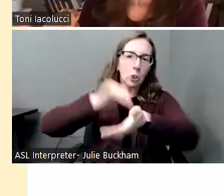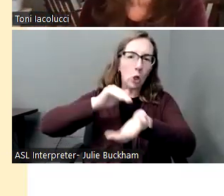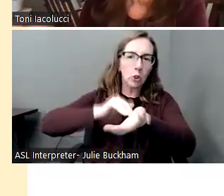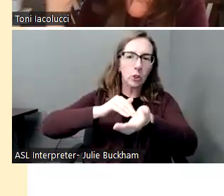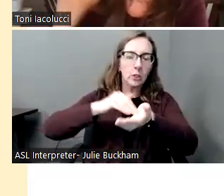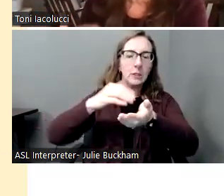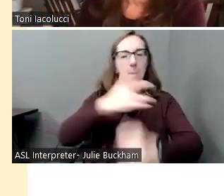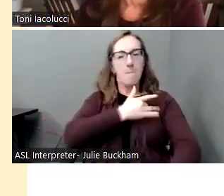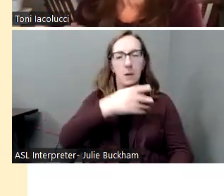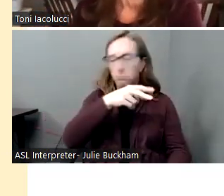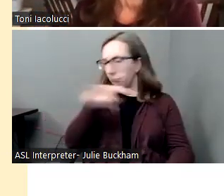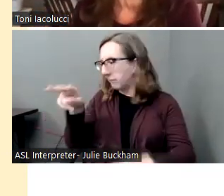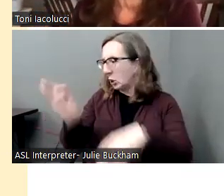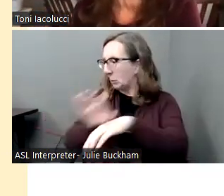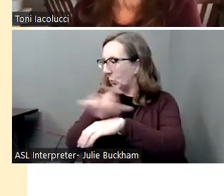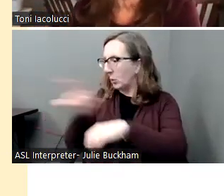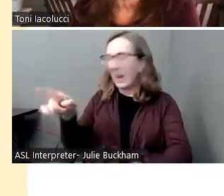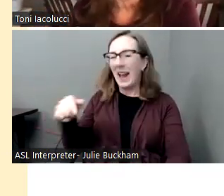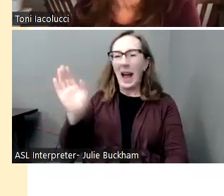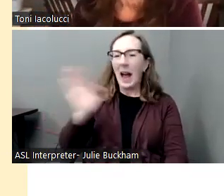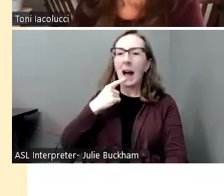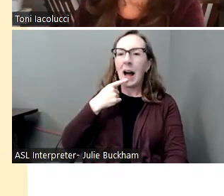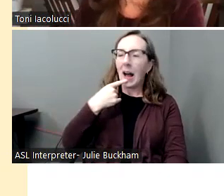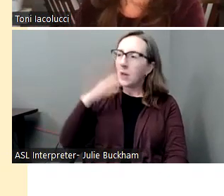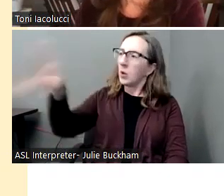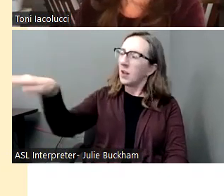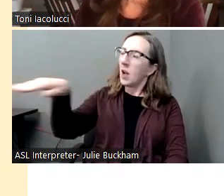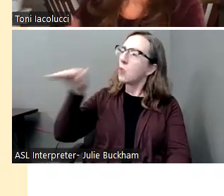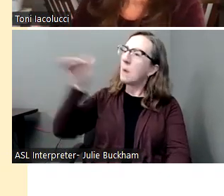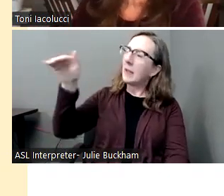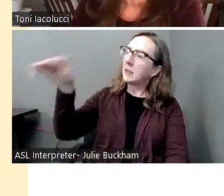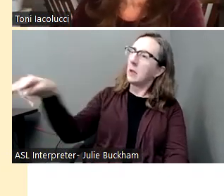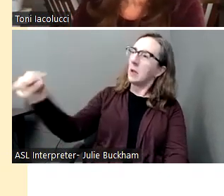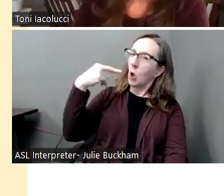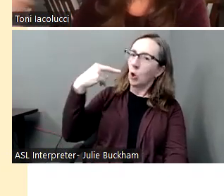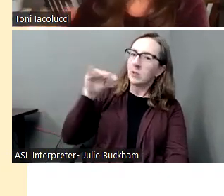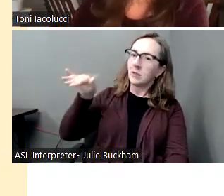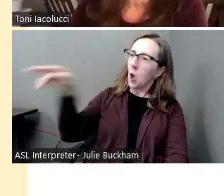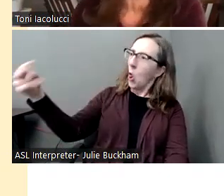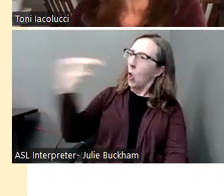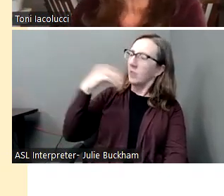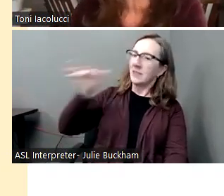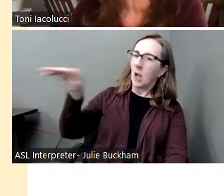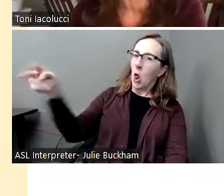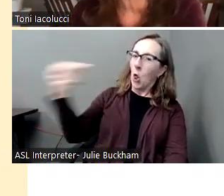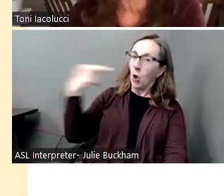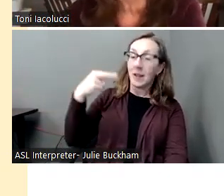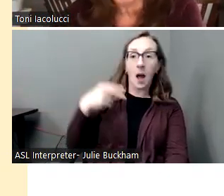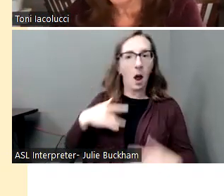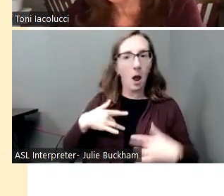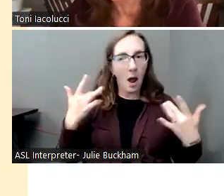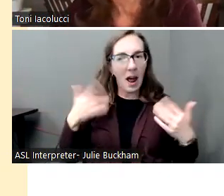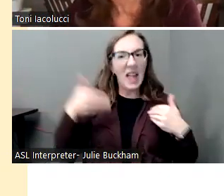reminding him to turn around and look at me when he spoke to me. And I was quite elated. The next week I came back and he'd